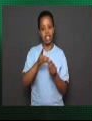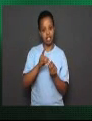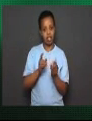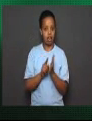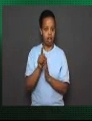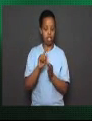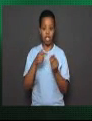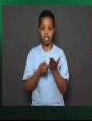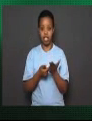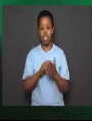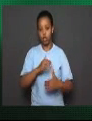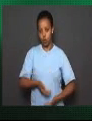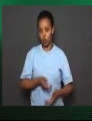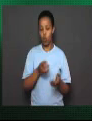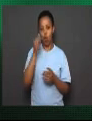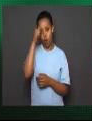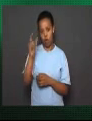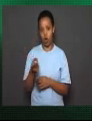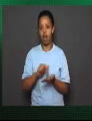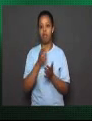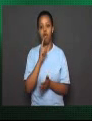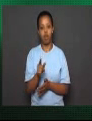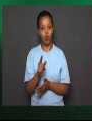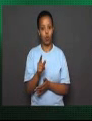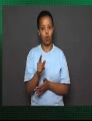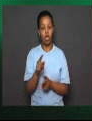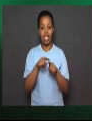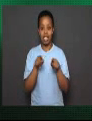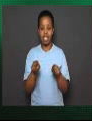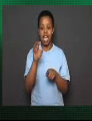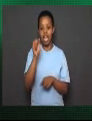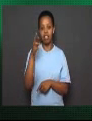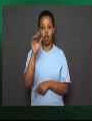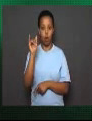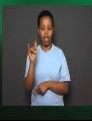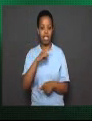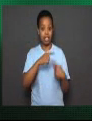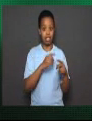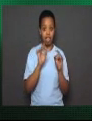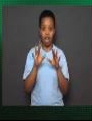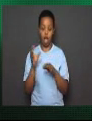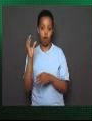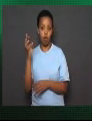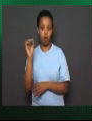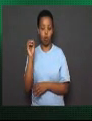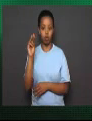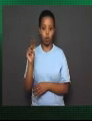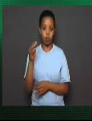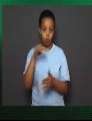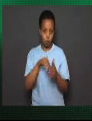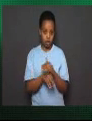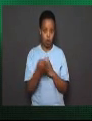becomes male. If there is no SRY gene in the chromosome,